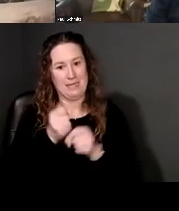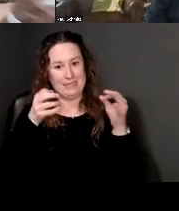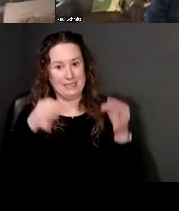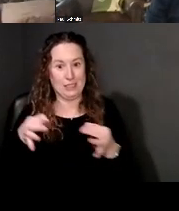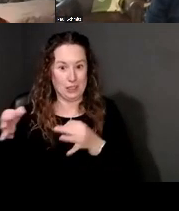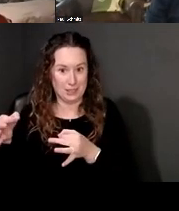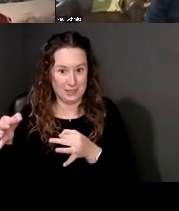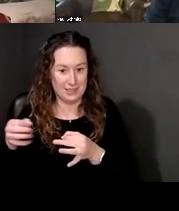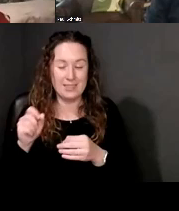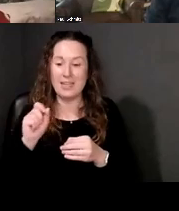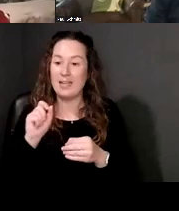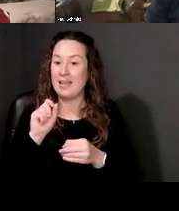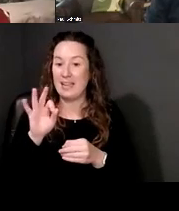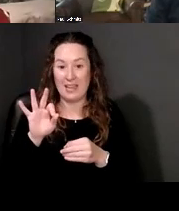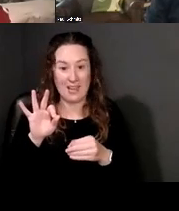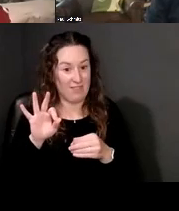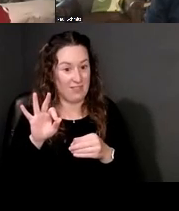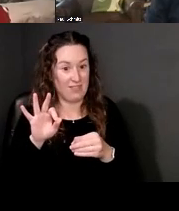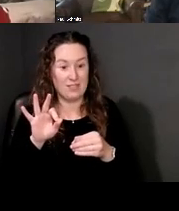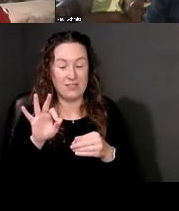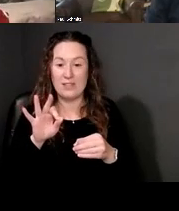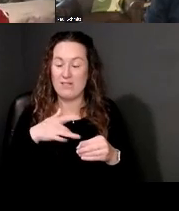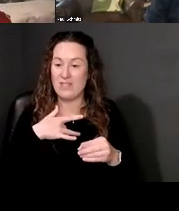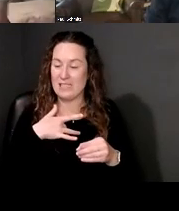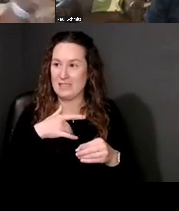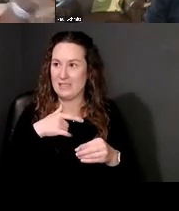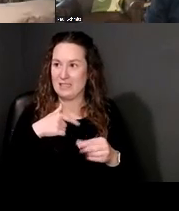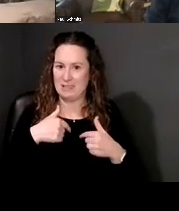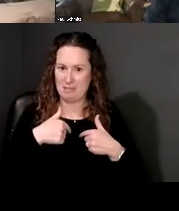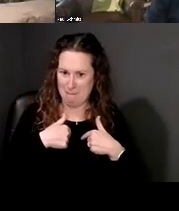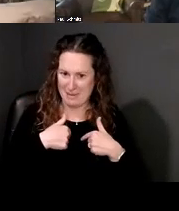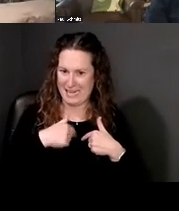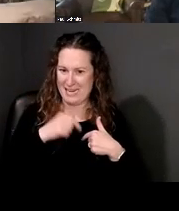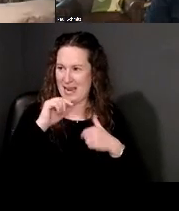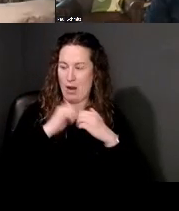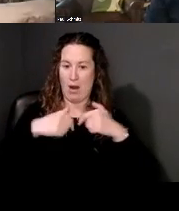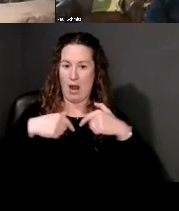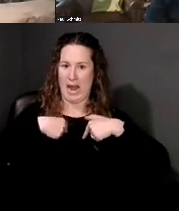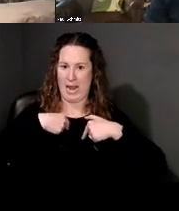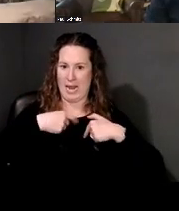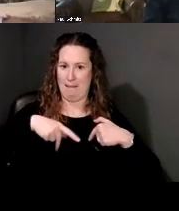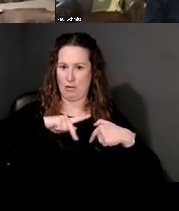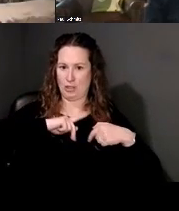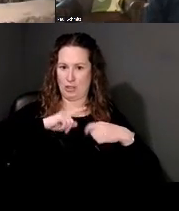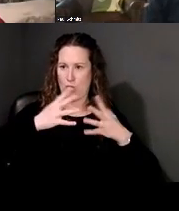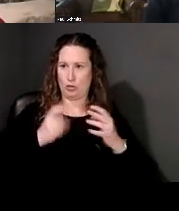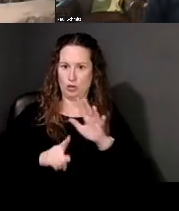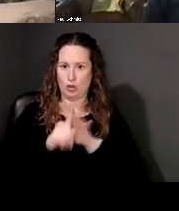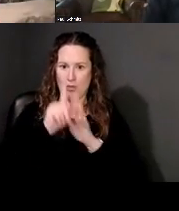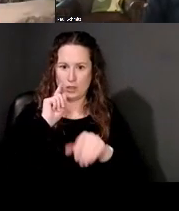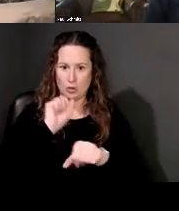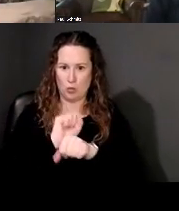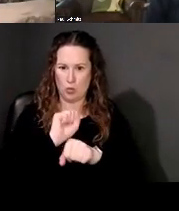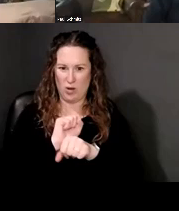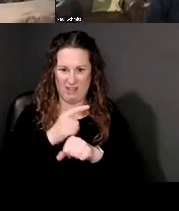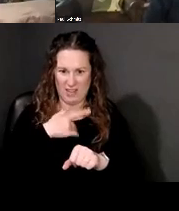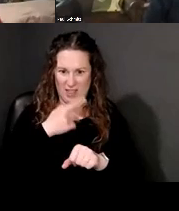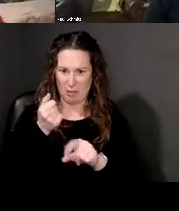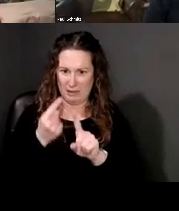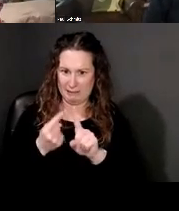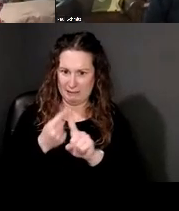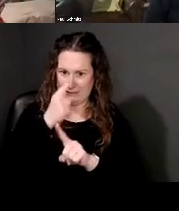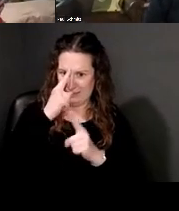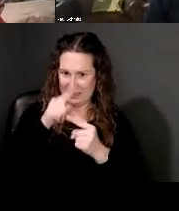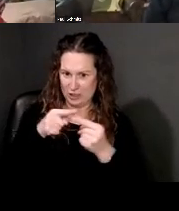not satisfactory in terms of how you want to show up in the work. What gets problematic is